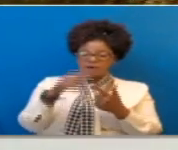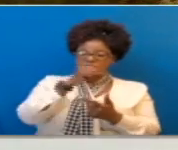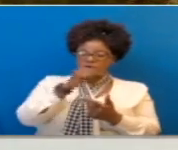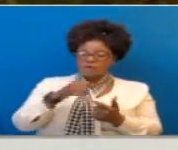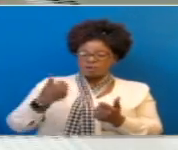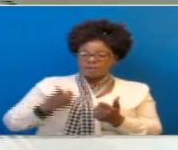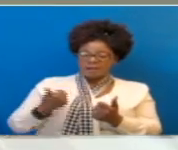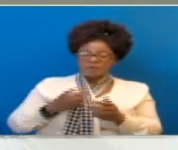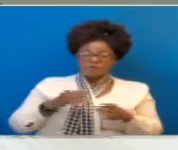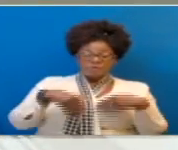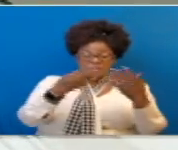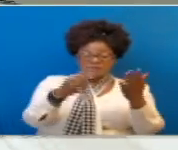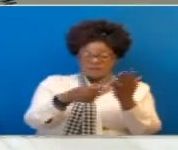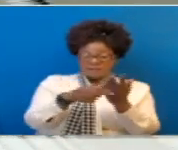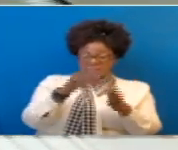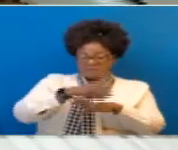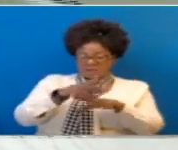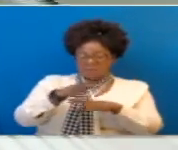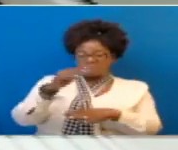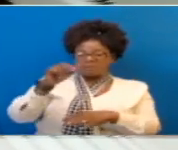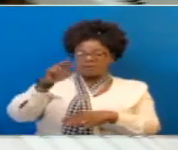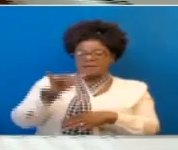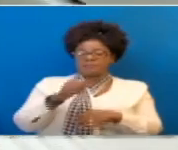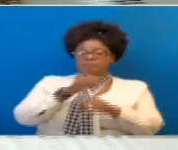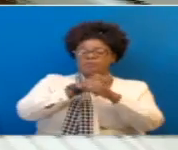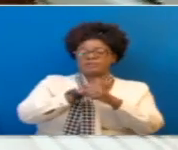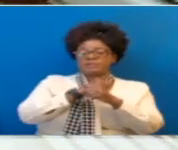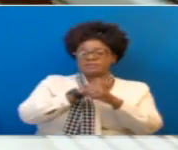shall name Mary in order to protect her identity.